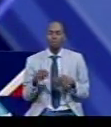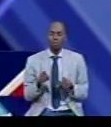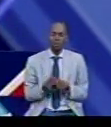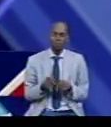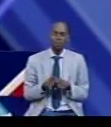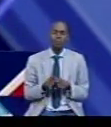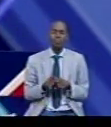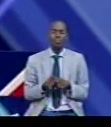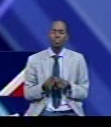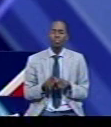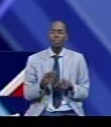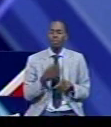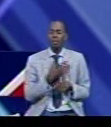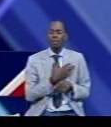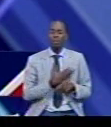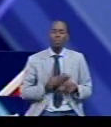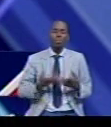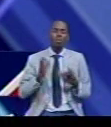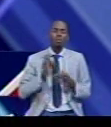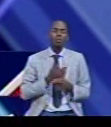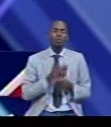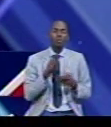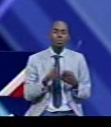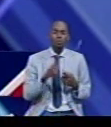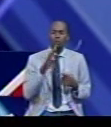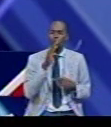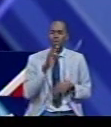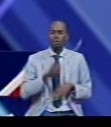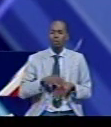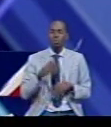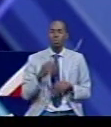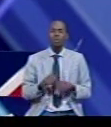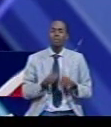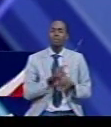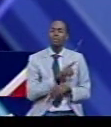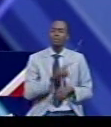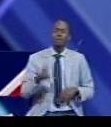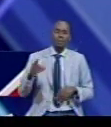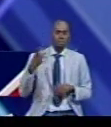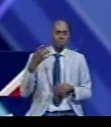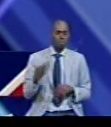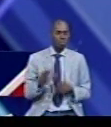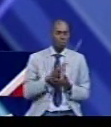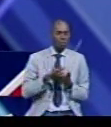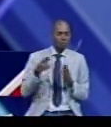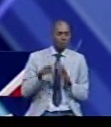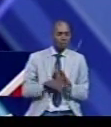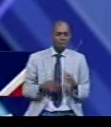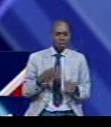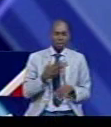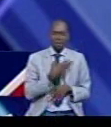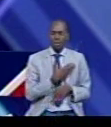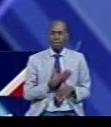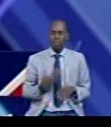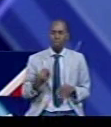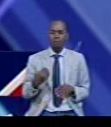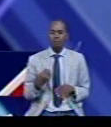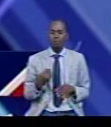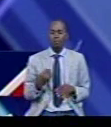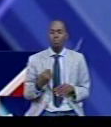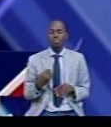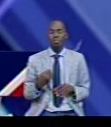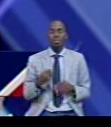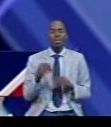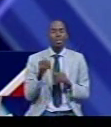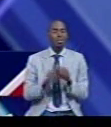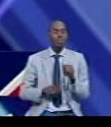unto. He wants us to be on the level of righteousness. And we should leave every works of the flesh, every power